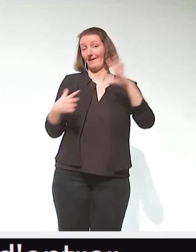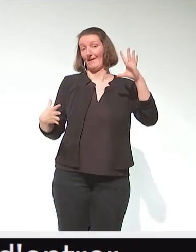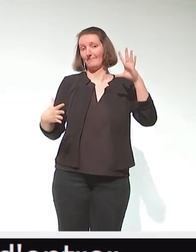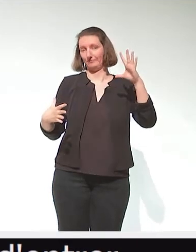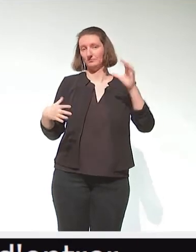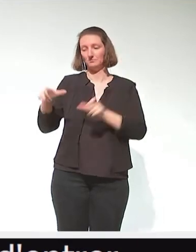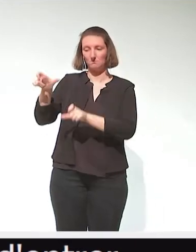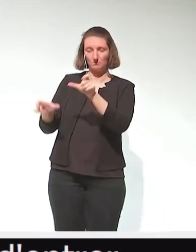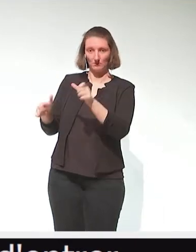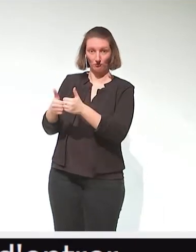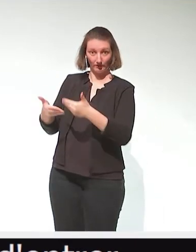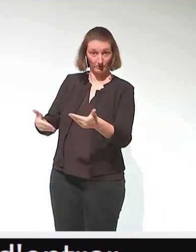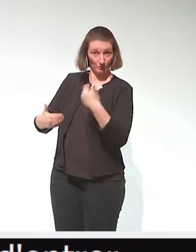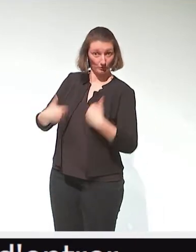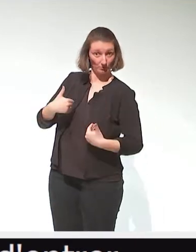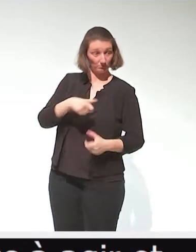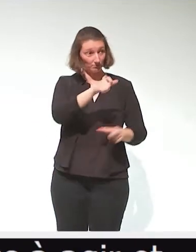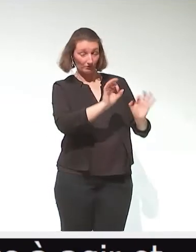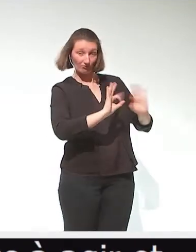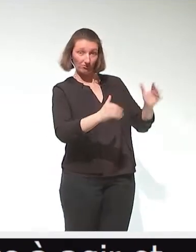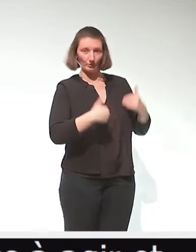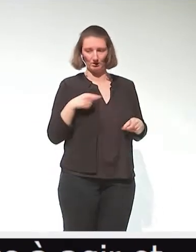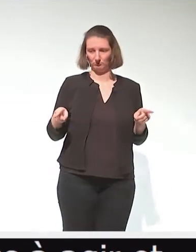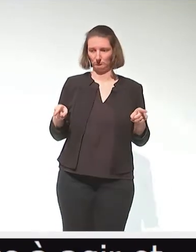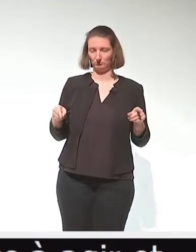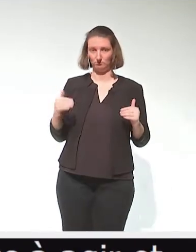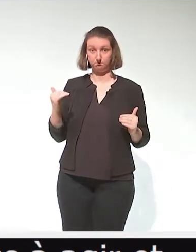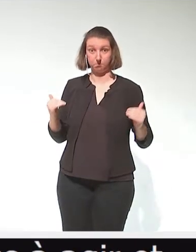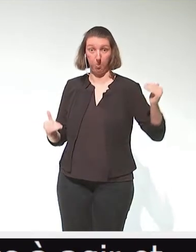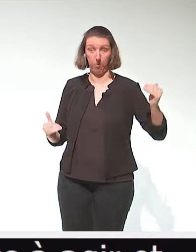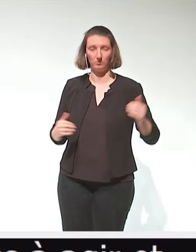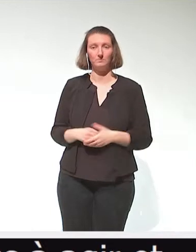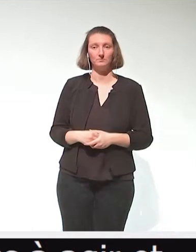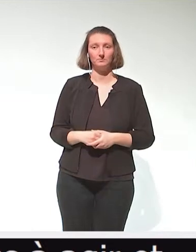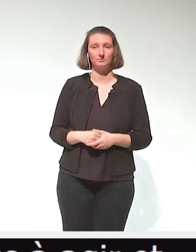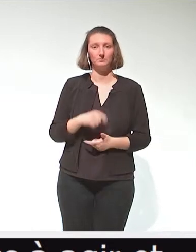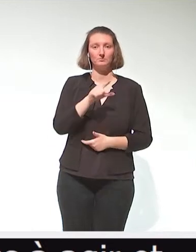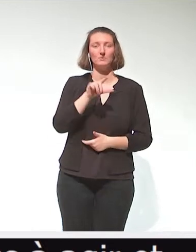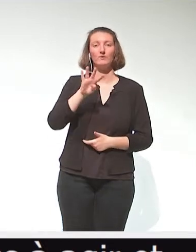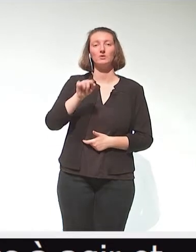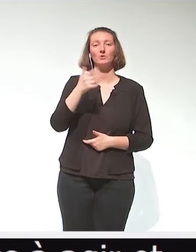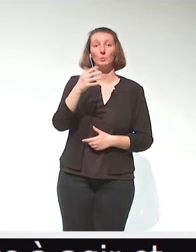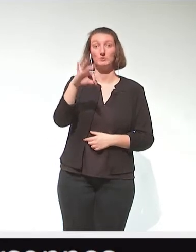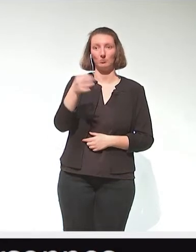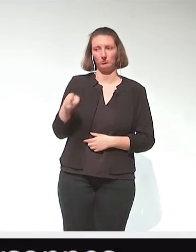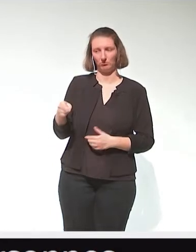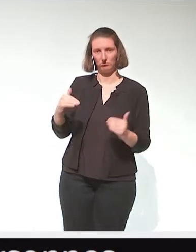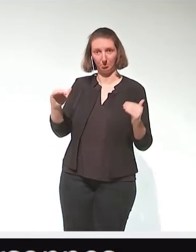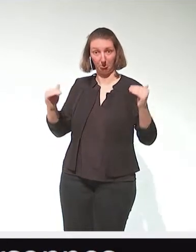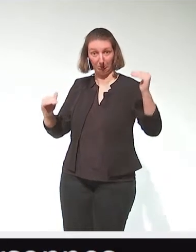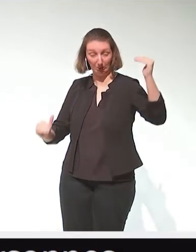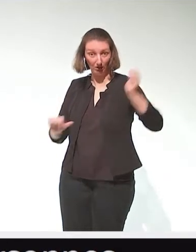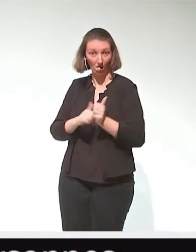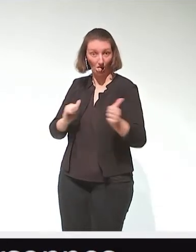without disabilities is huge. It is around 24.5%, was in 2020. And